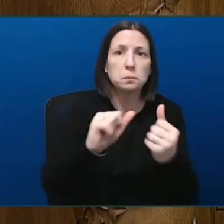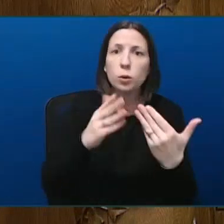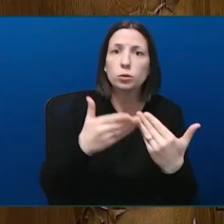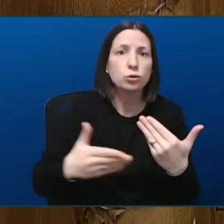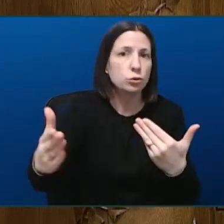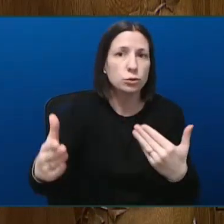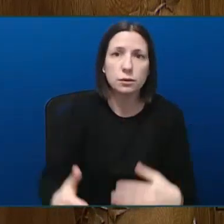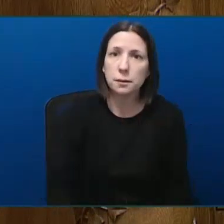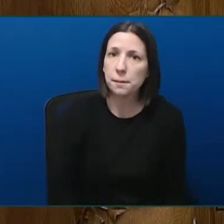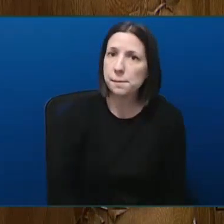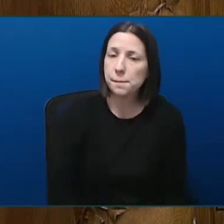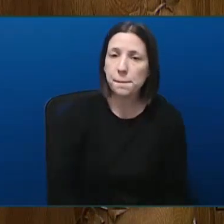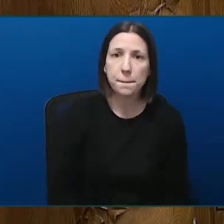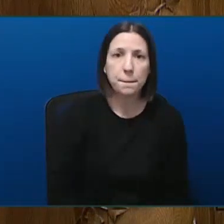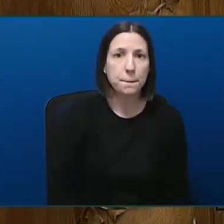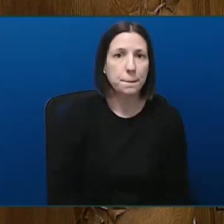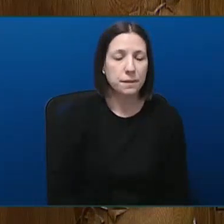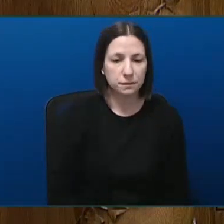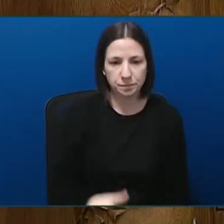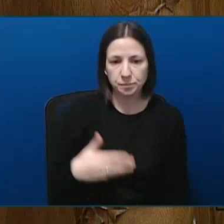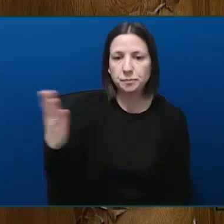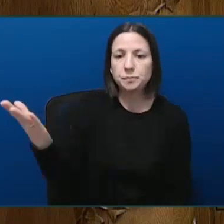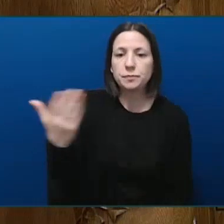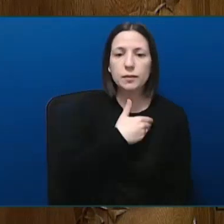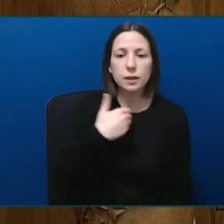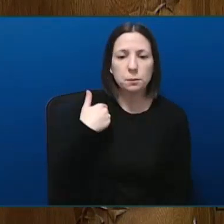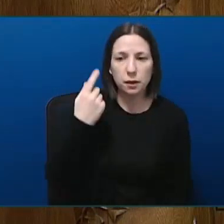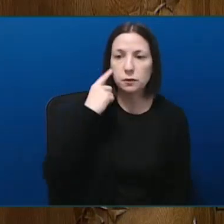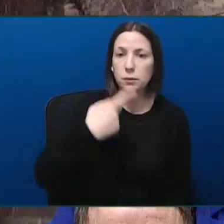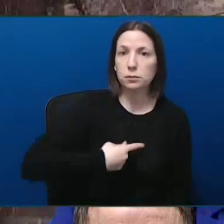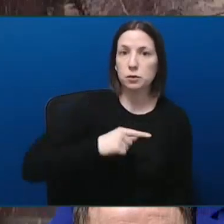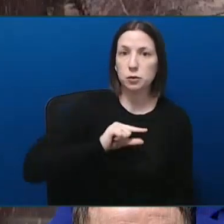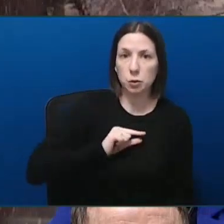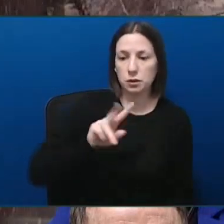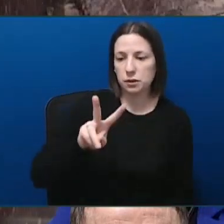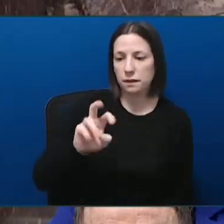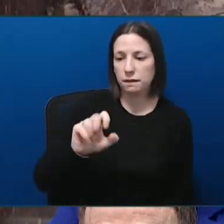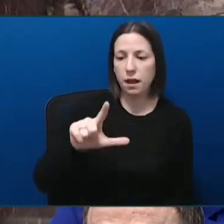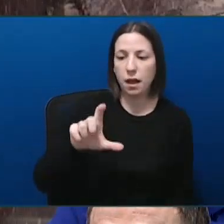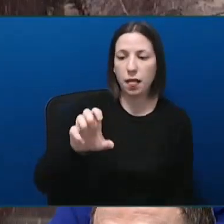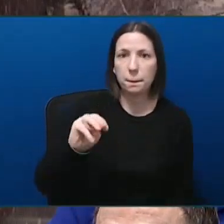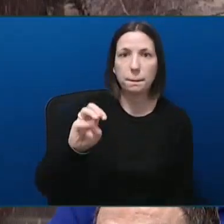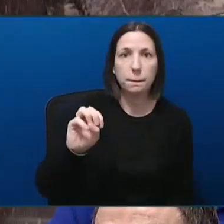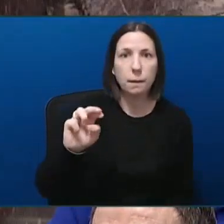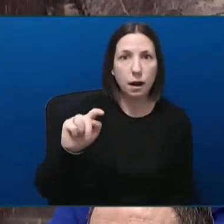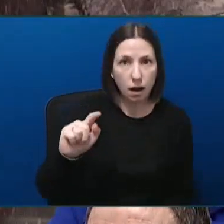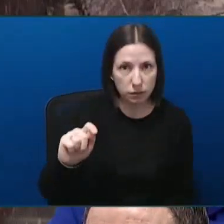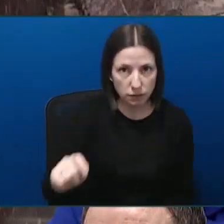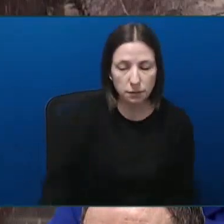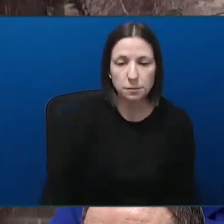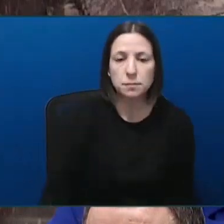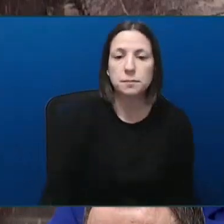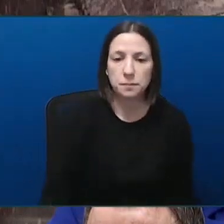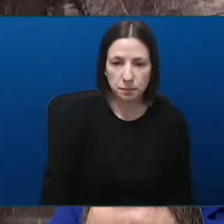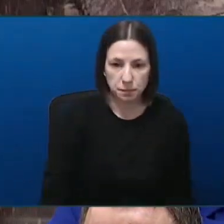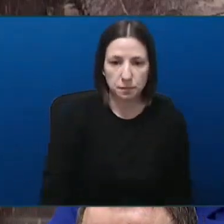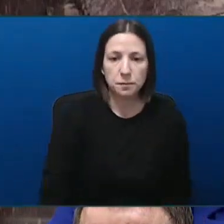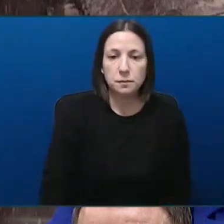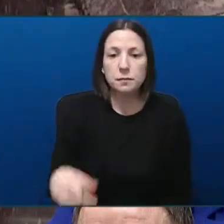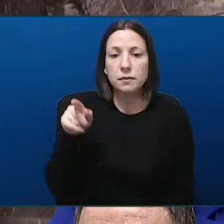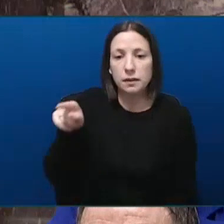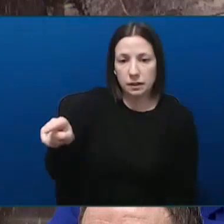Member for Prince George Valemount. Thank you very much, Honourable Speaker. As part of this government's pursuit and implementation